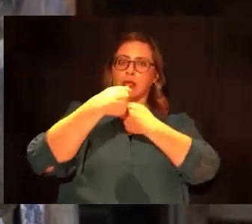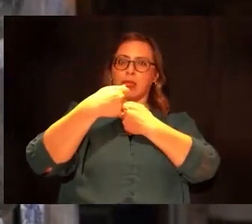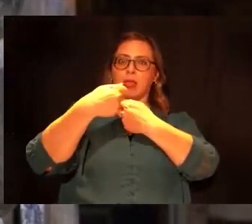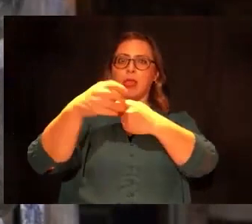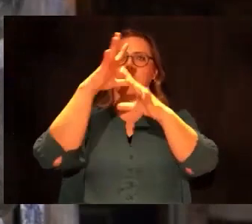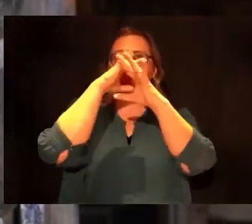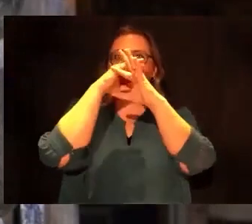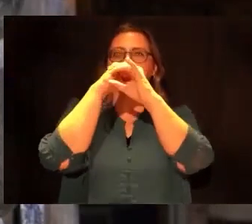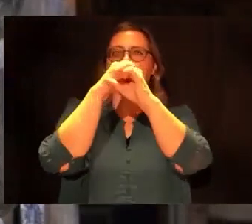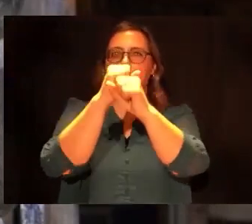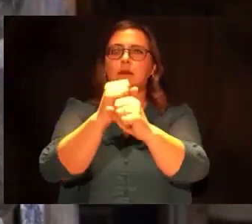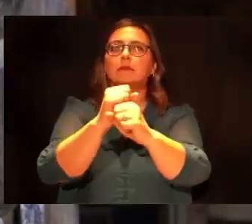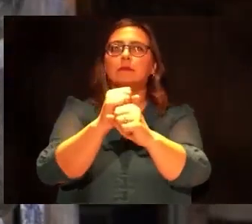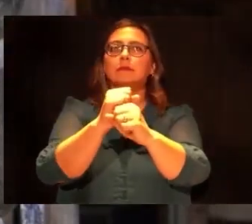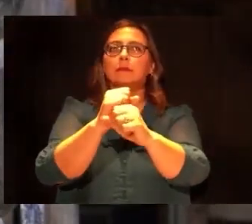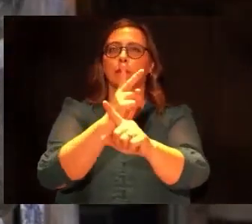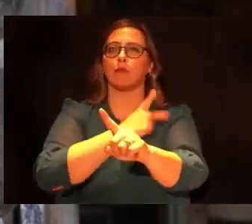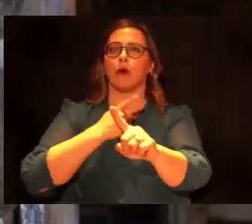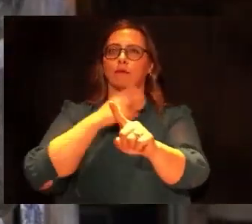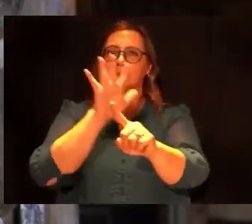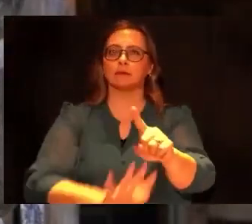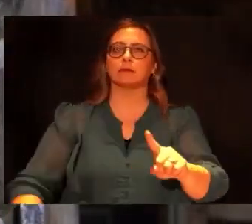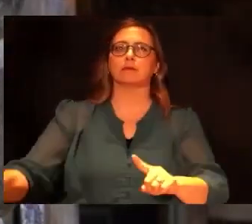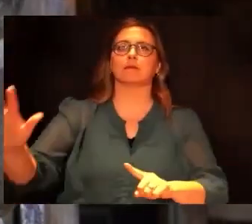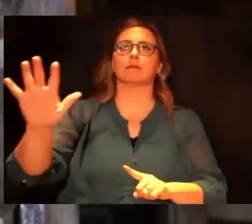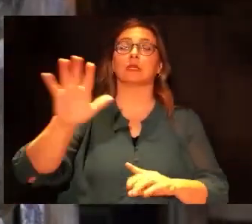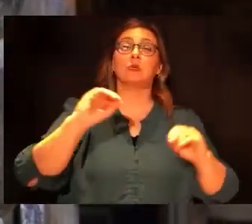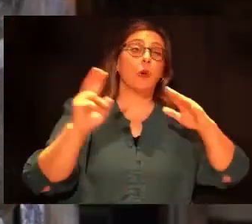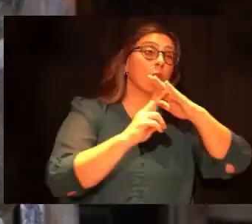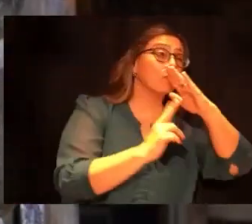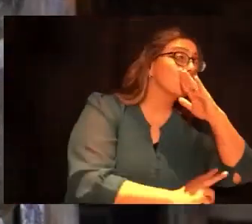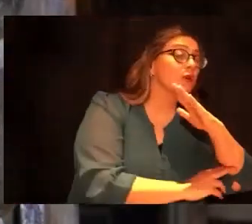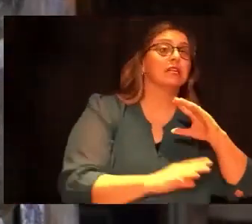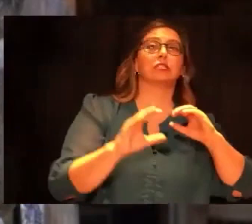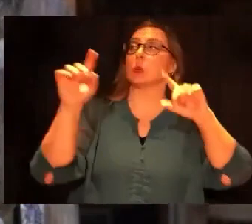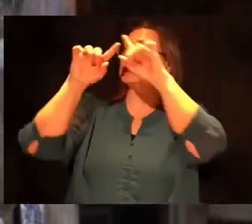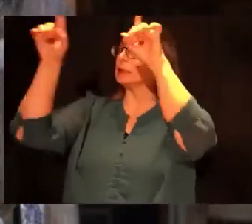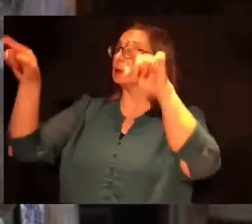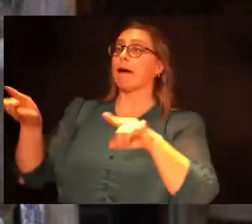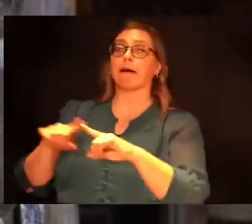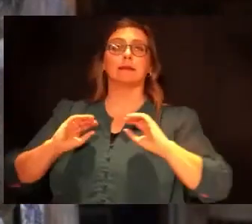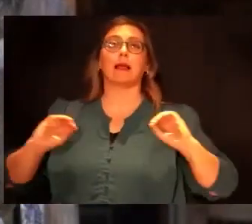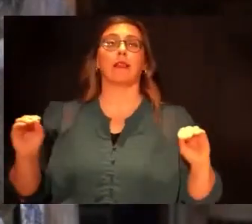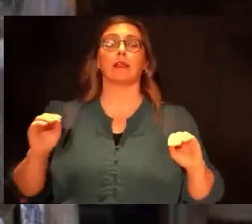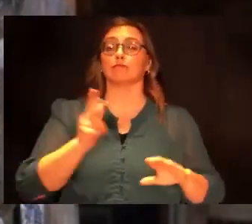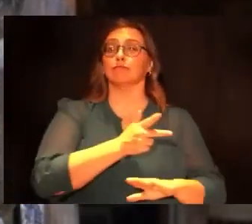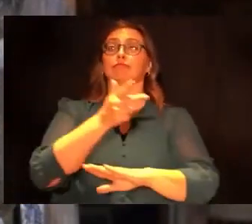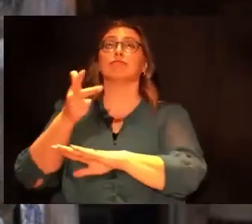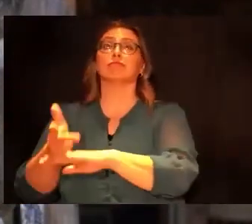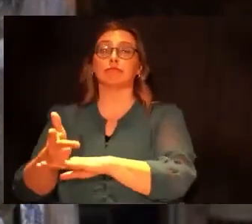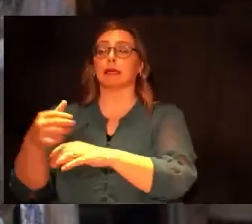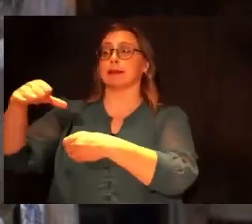the province. No bridge or river as signposts. You stop at rural gas